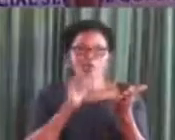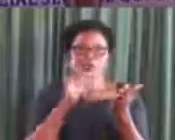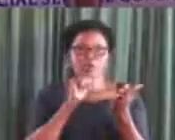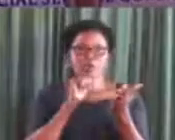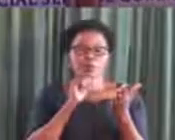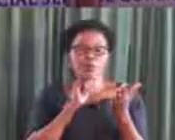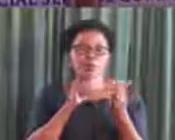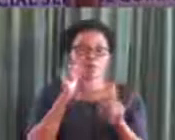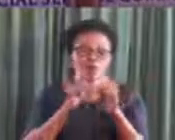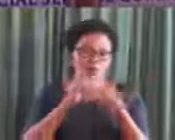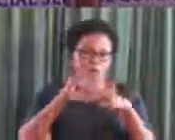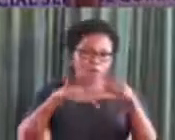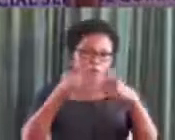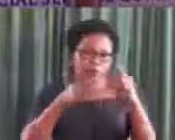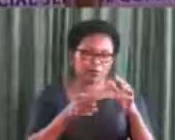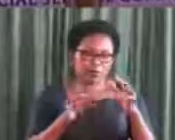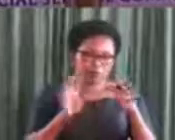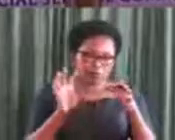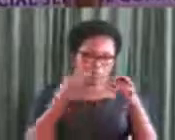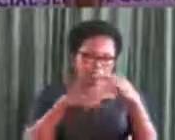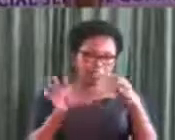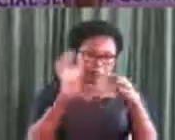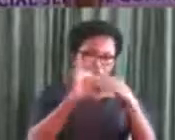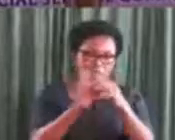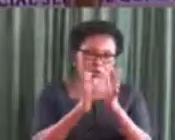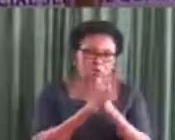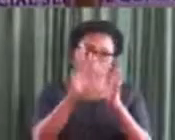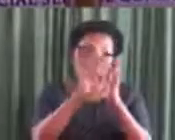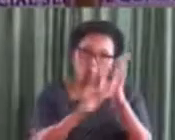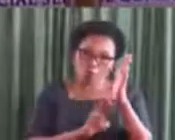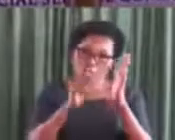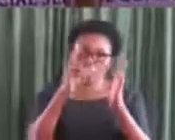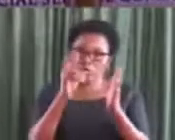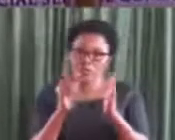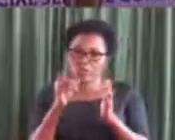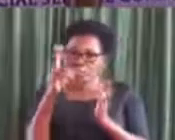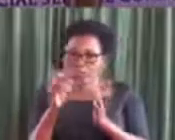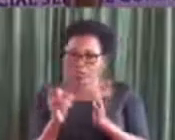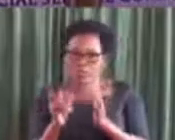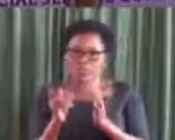developed pursuant to the rules 2020.